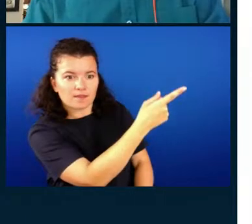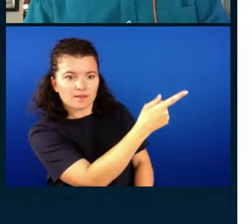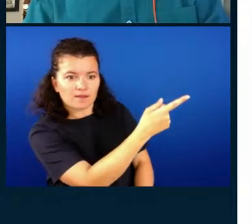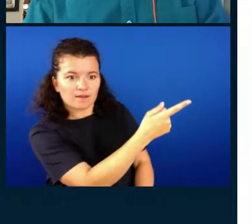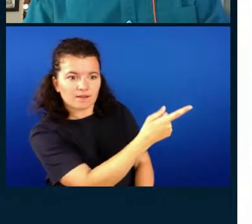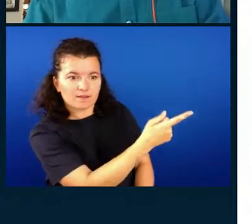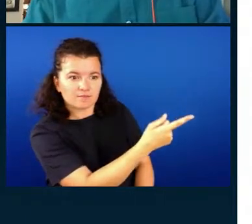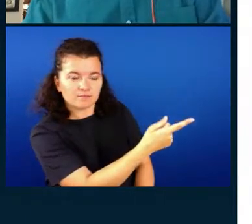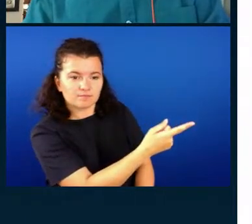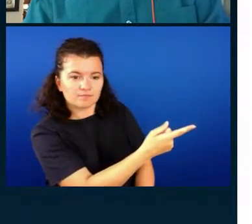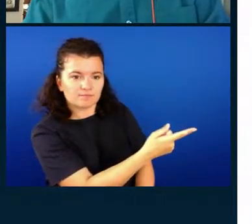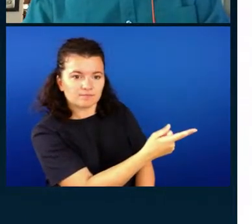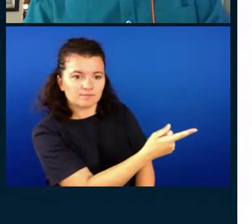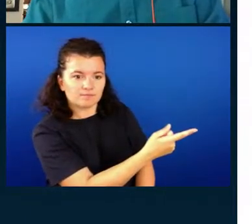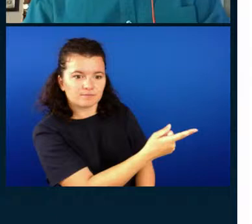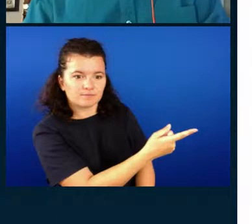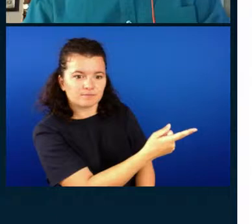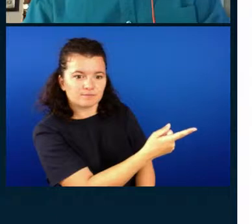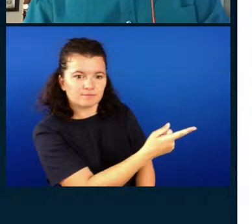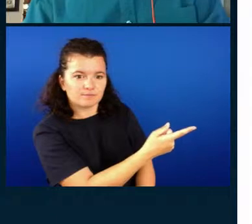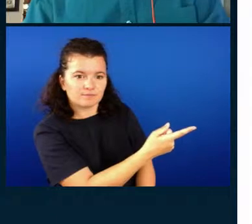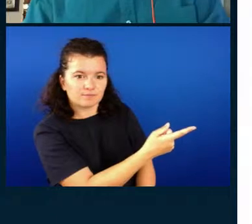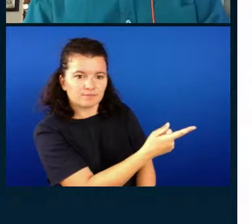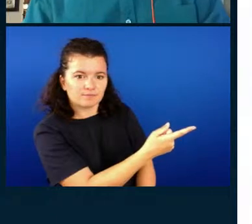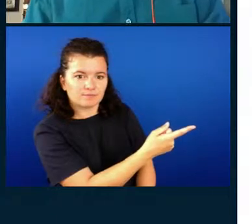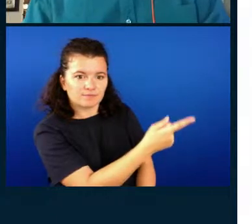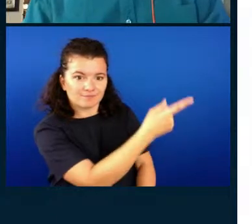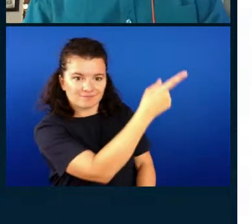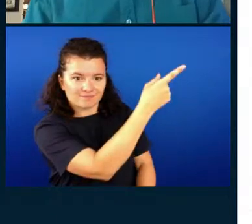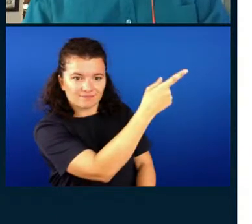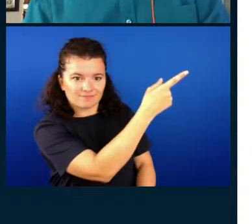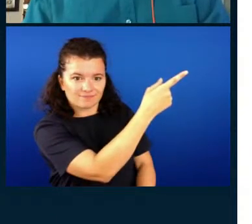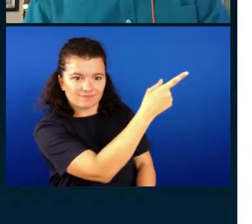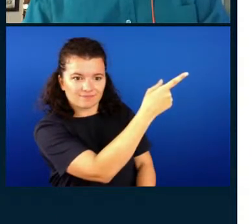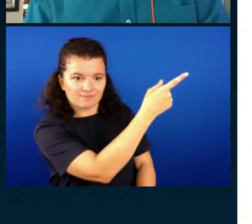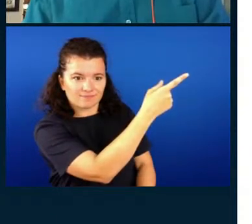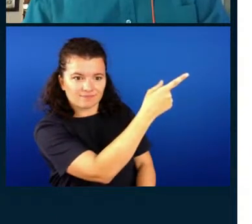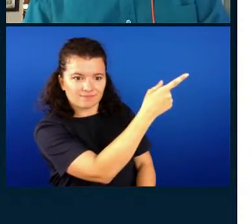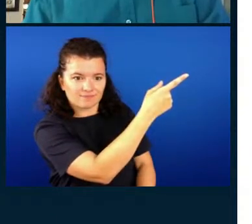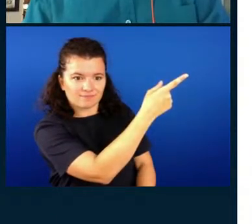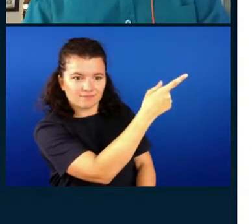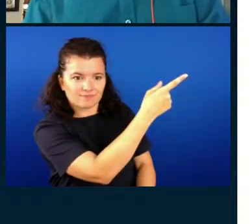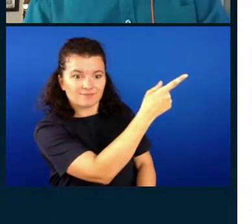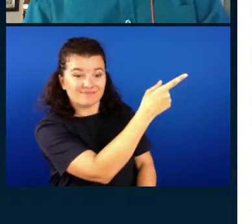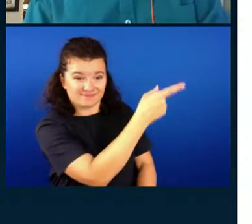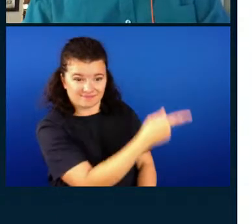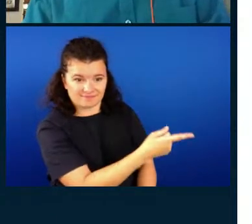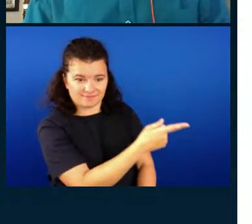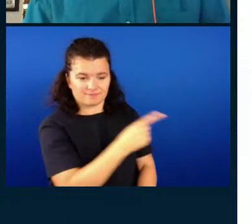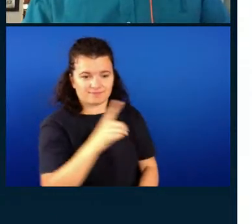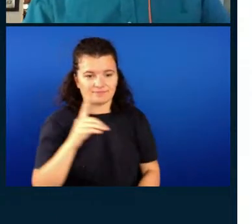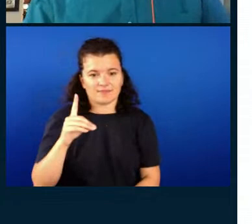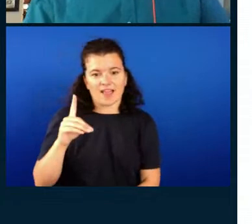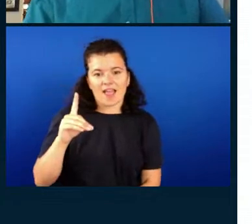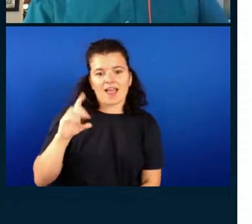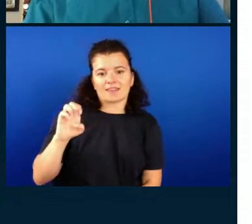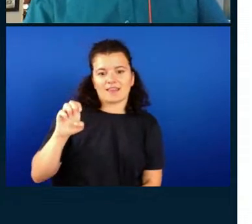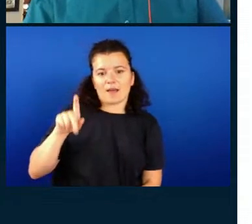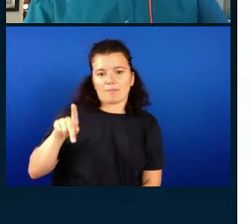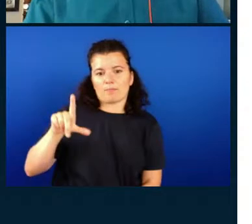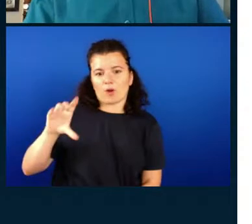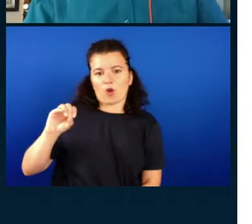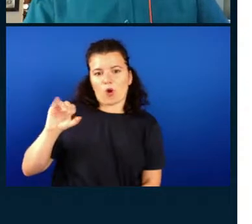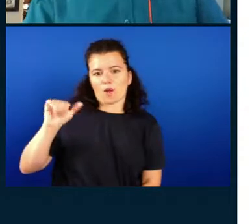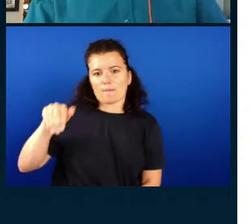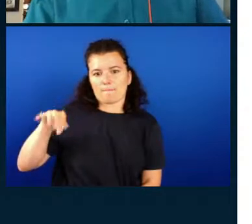there's a deployment tutorial, and you're going to want to look at this. So there's a few things to have set